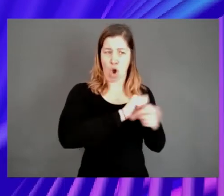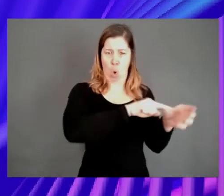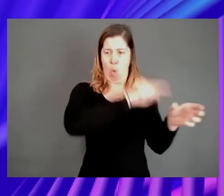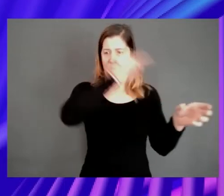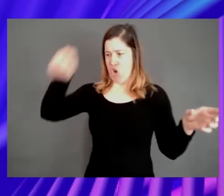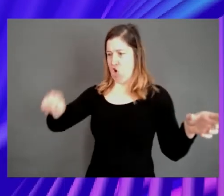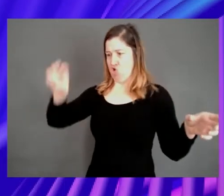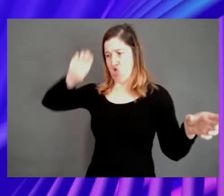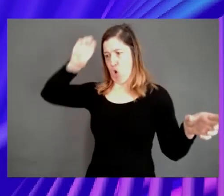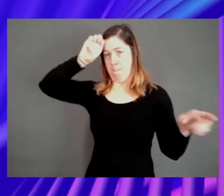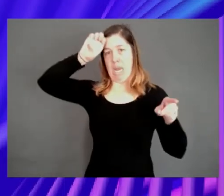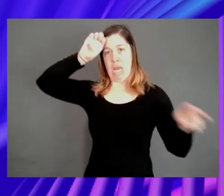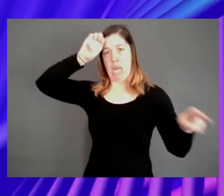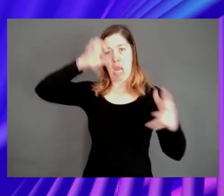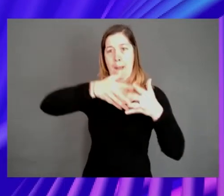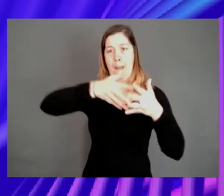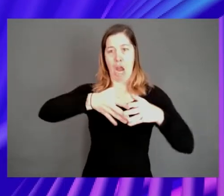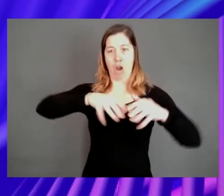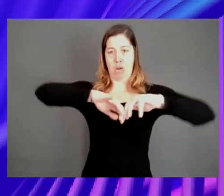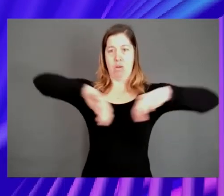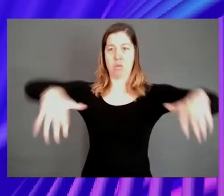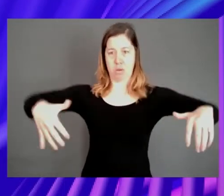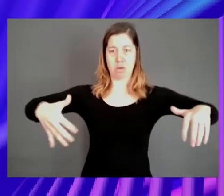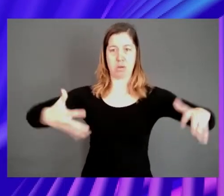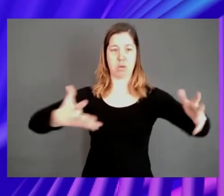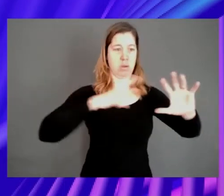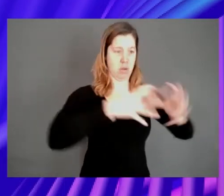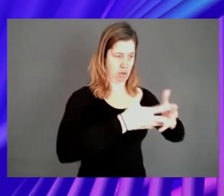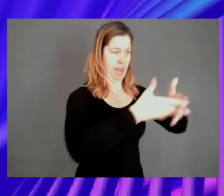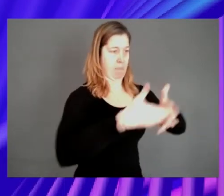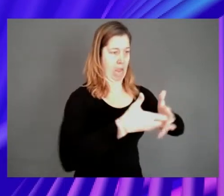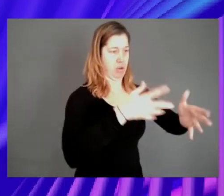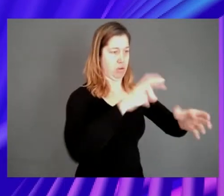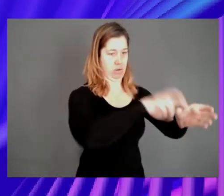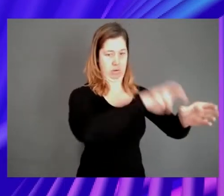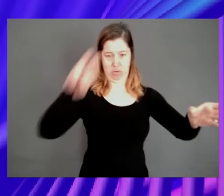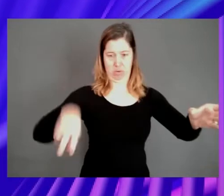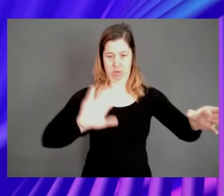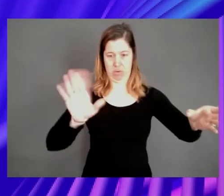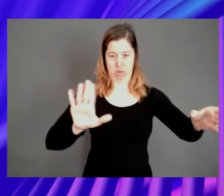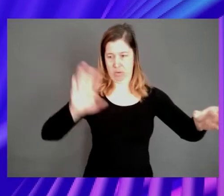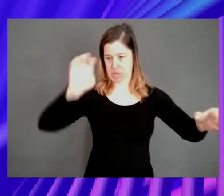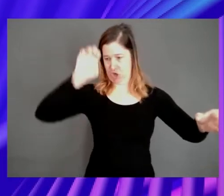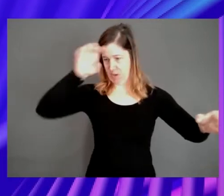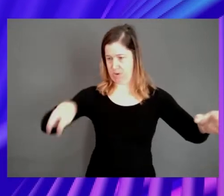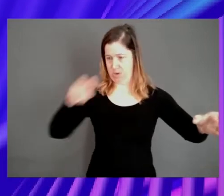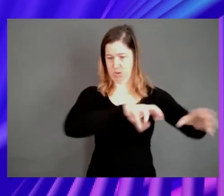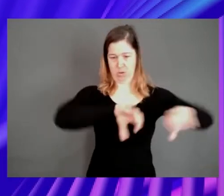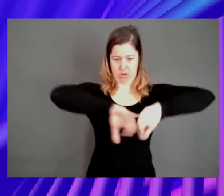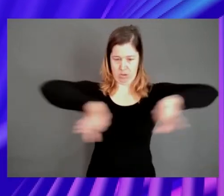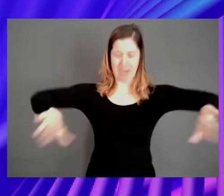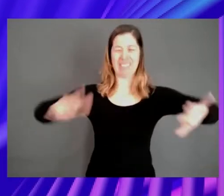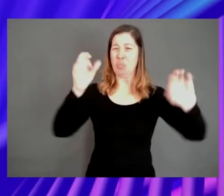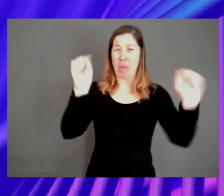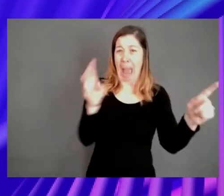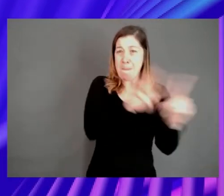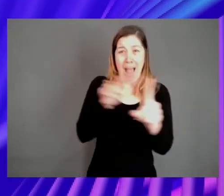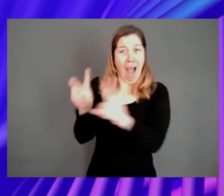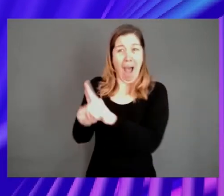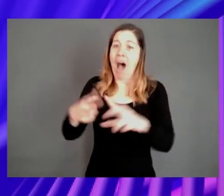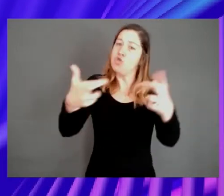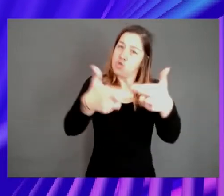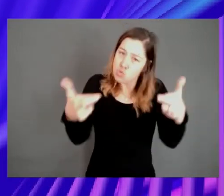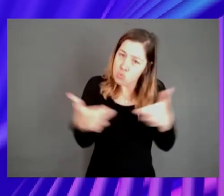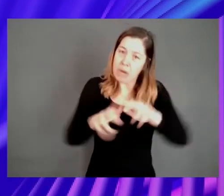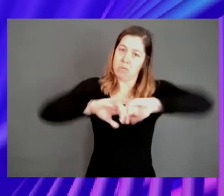things within region, and I got to make sure the data doesn't get out. We can apply a region deny to just those accounts and not impact the